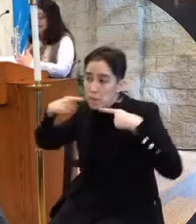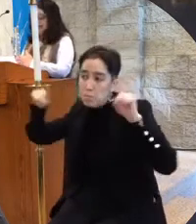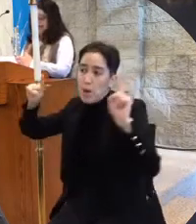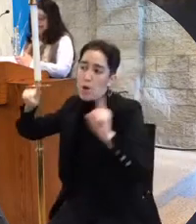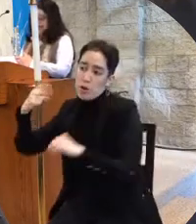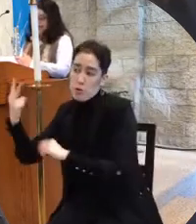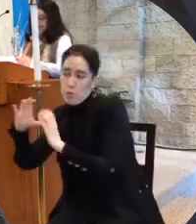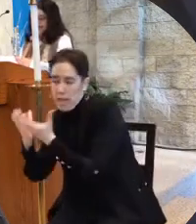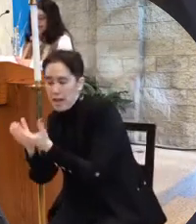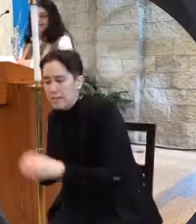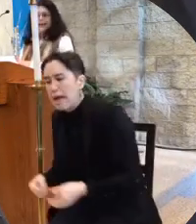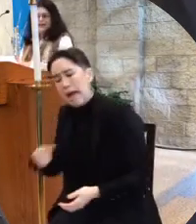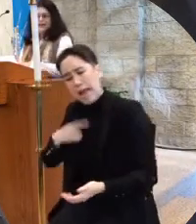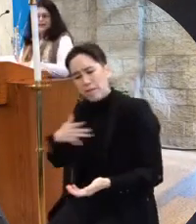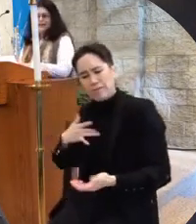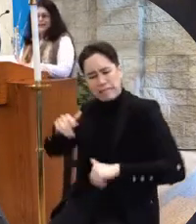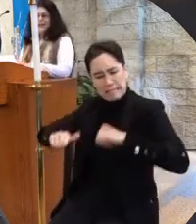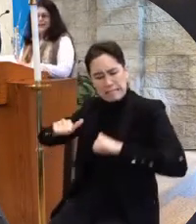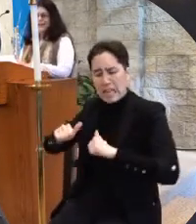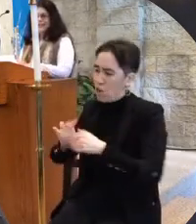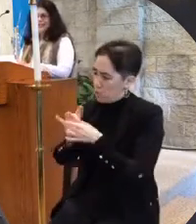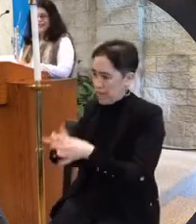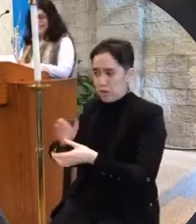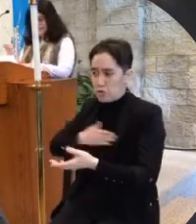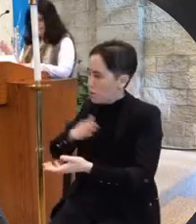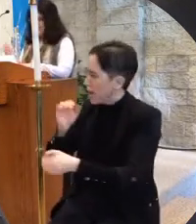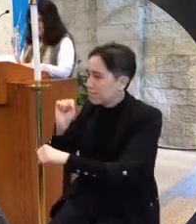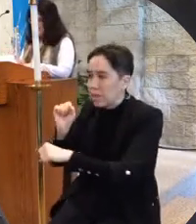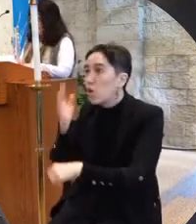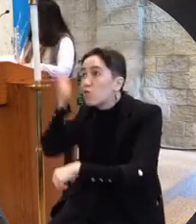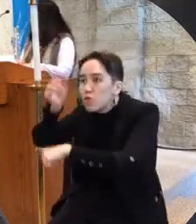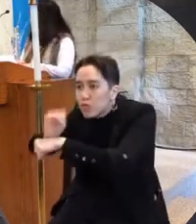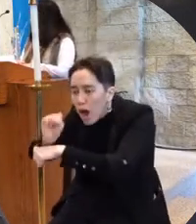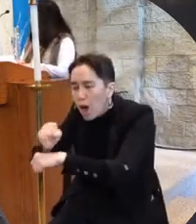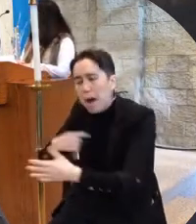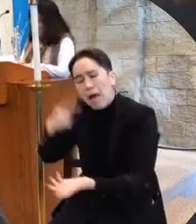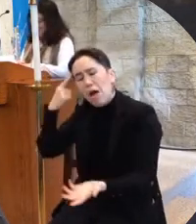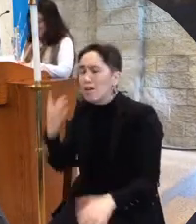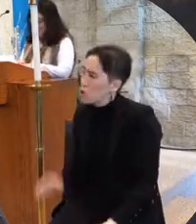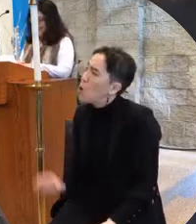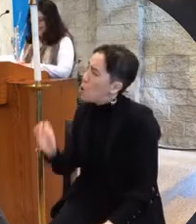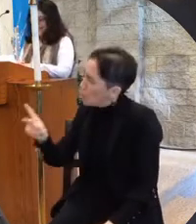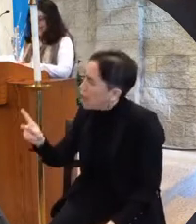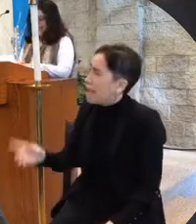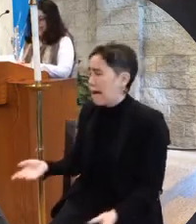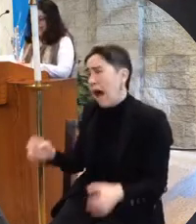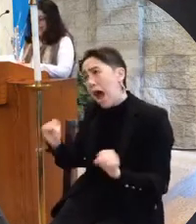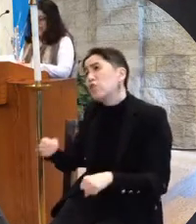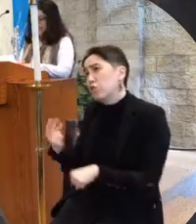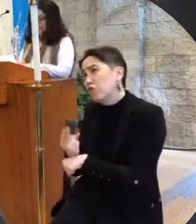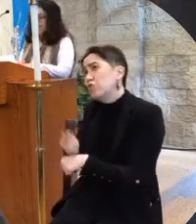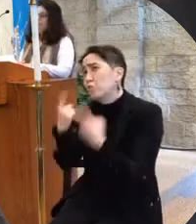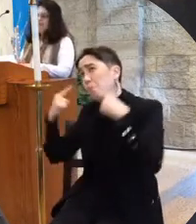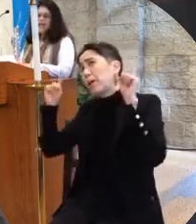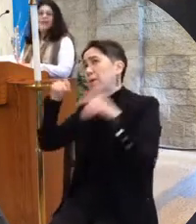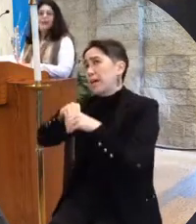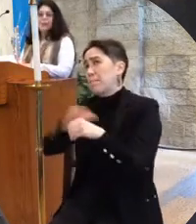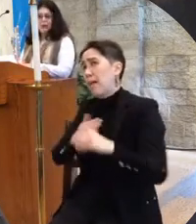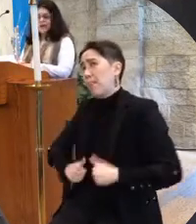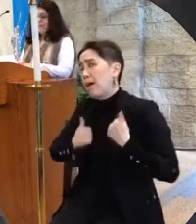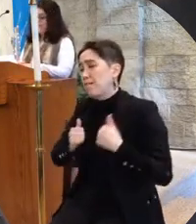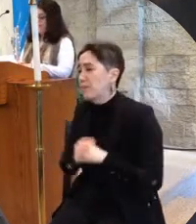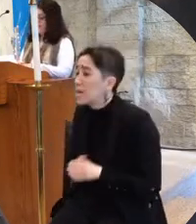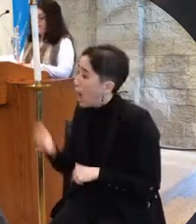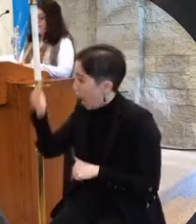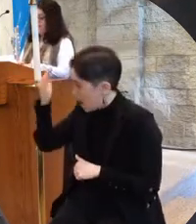employment, the title definitely sounded interesting. I'm like, yeah, I could use some prosperity in my life. I knew there was a tithing